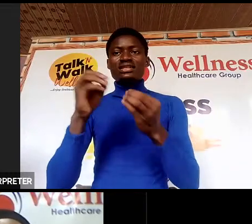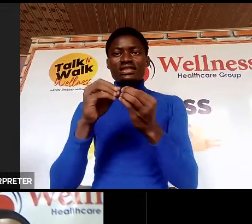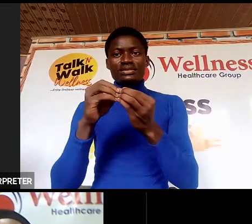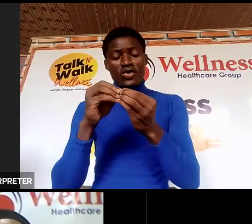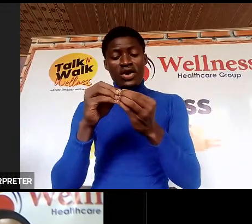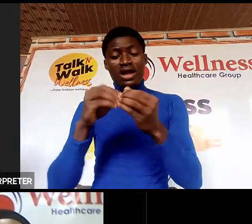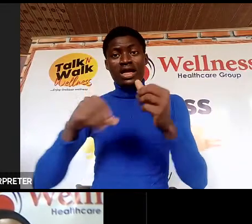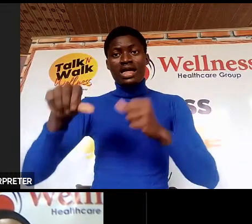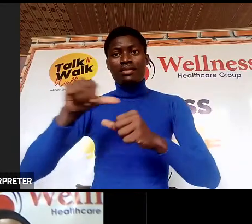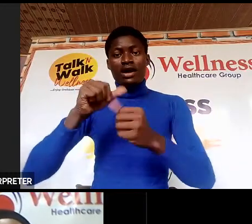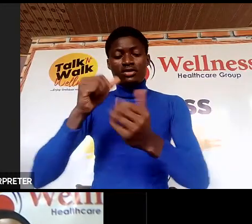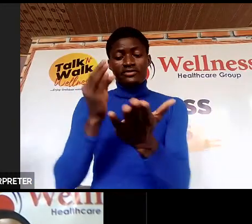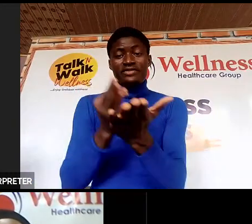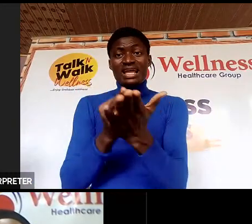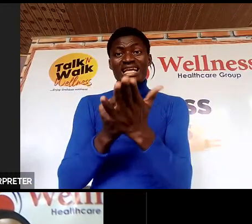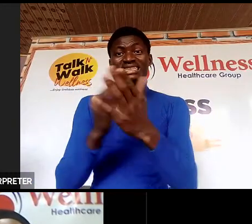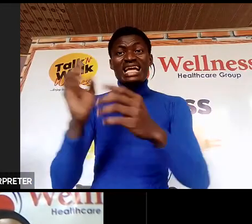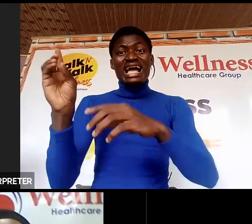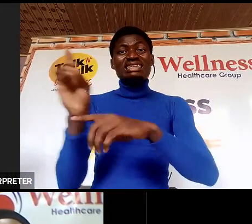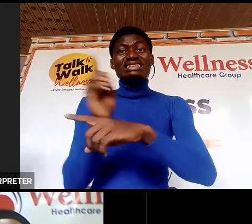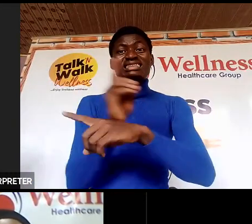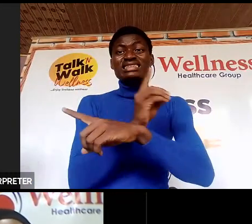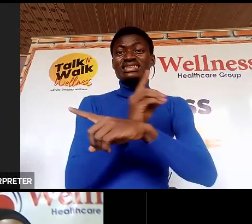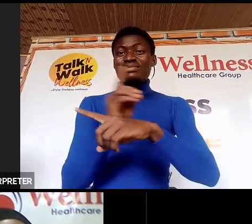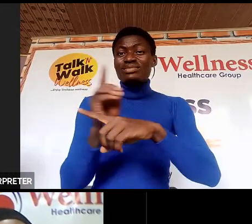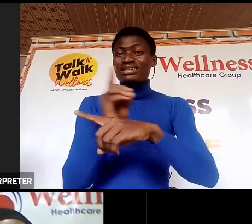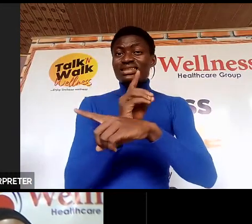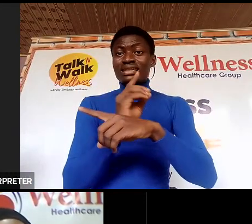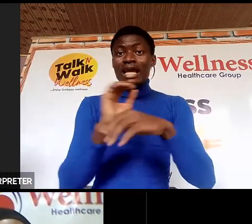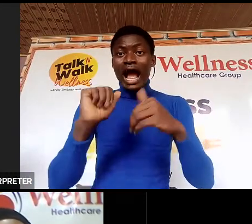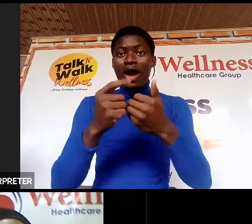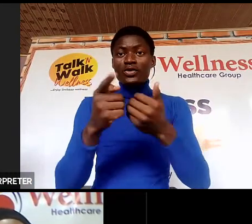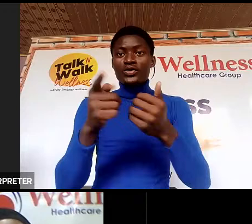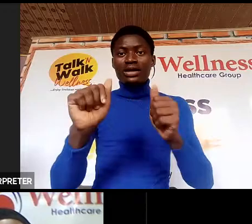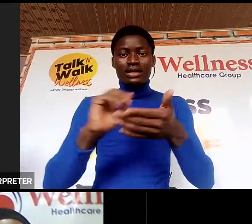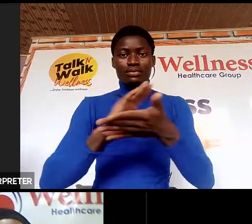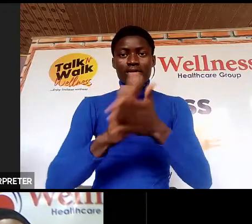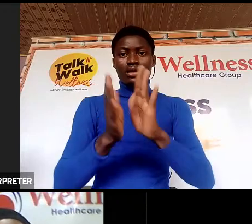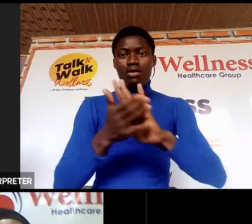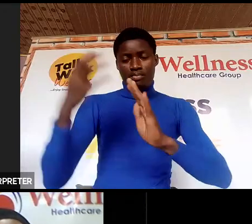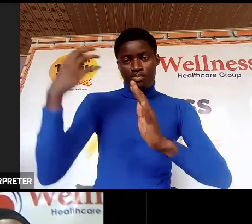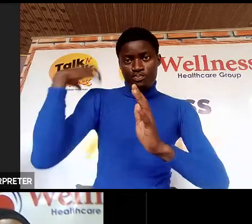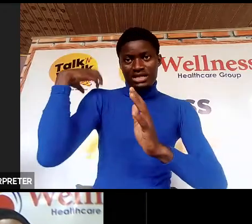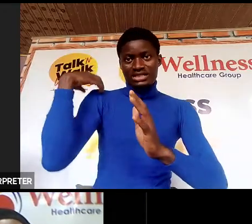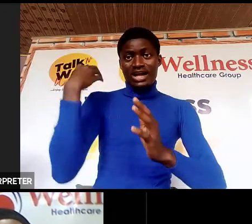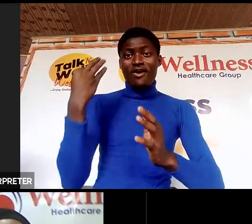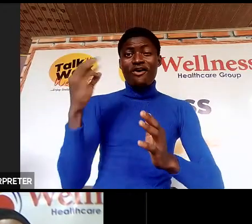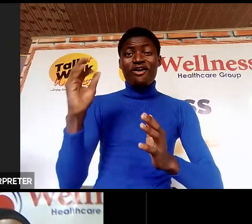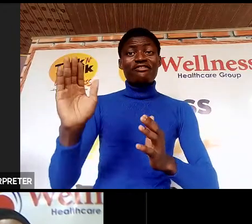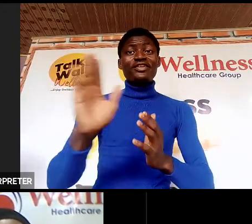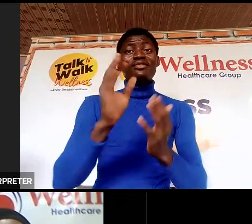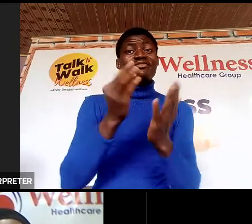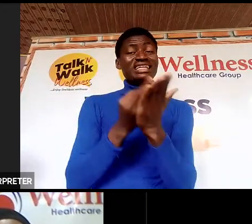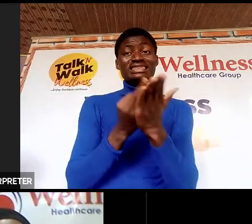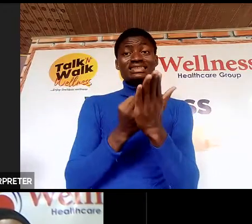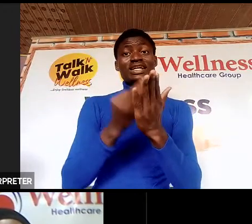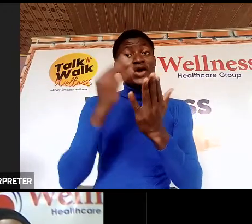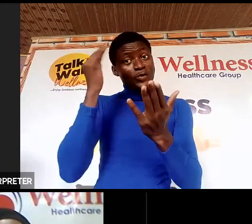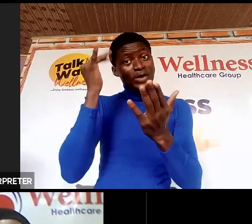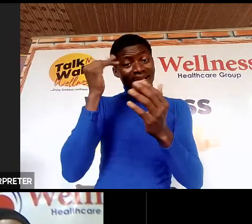disciplined in your finances, being the master of your finances, being on the driver's seat. Because at the end of the day, it's all about